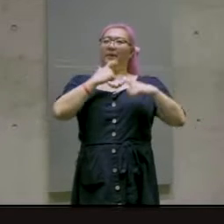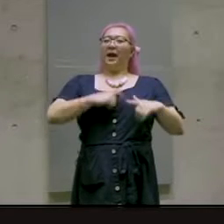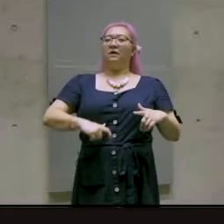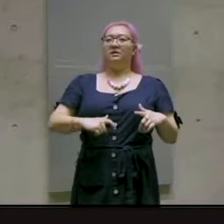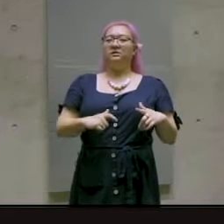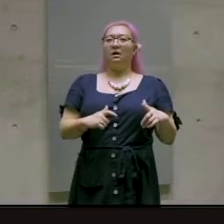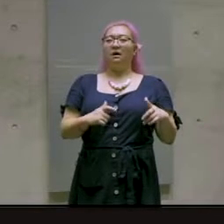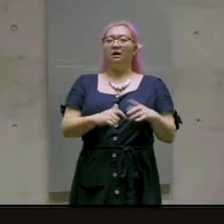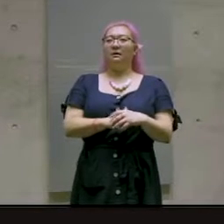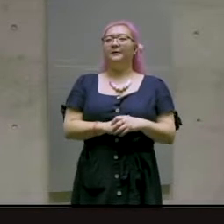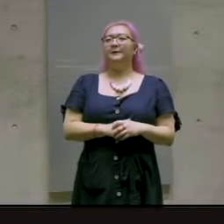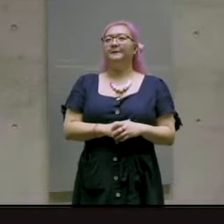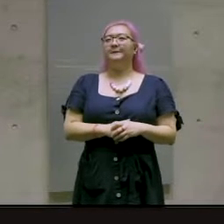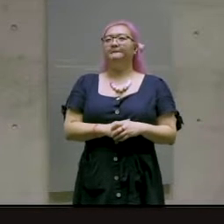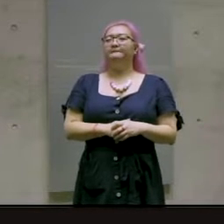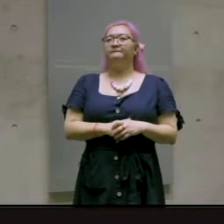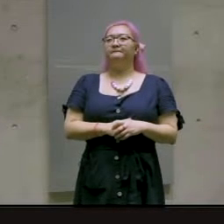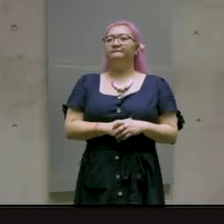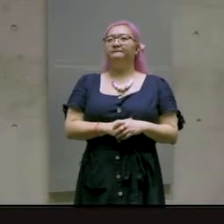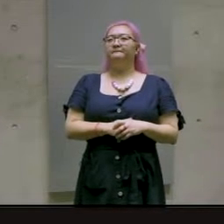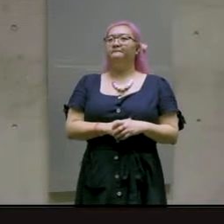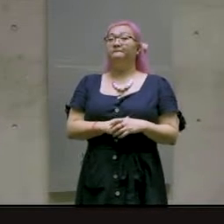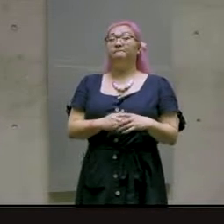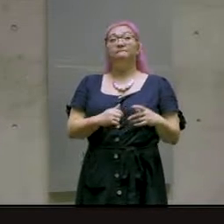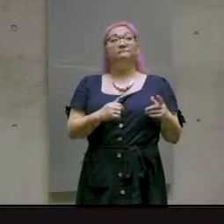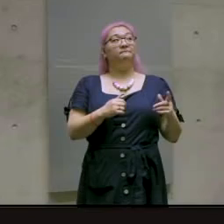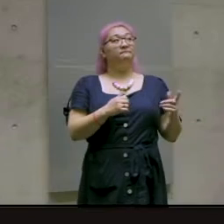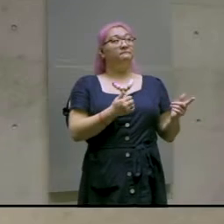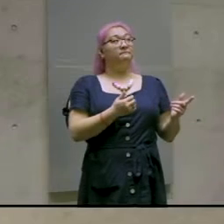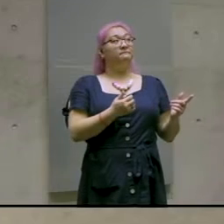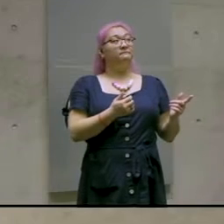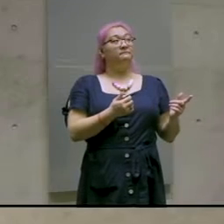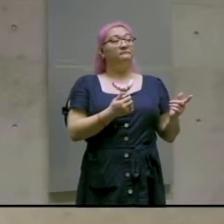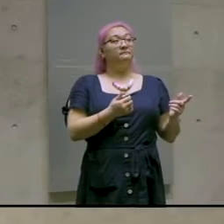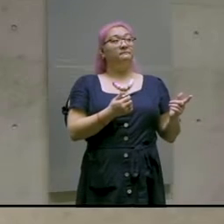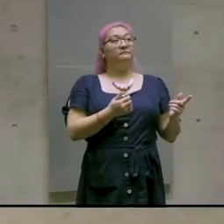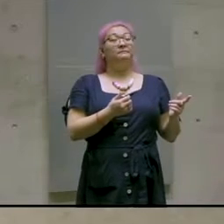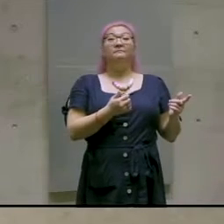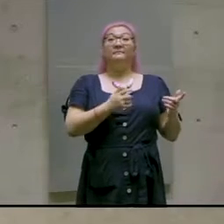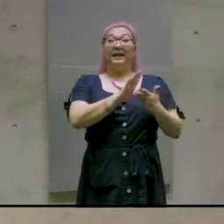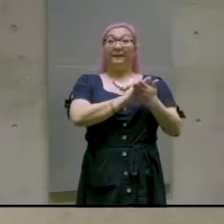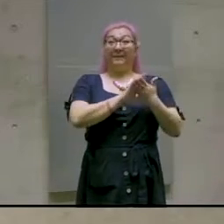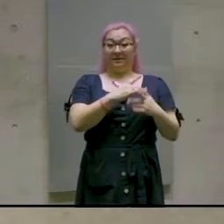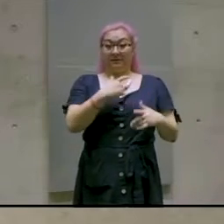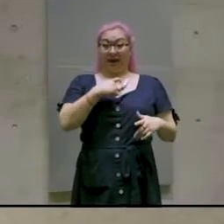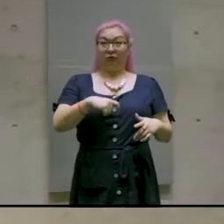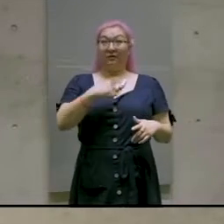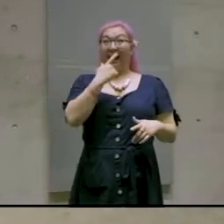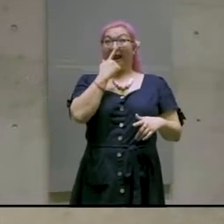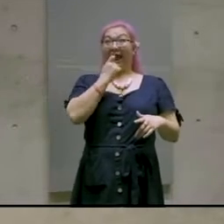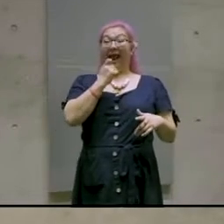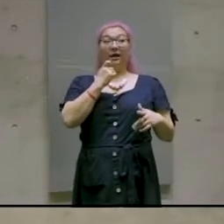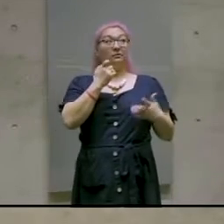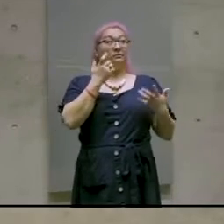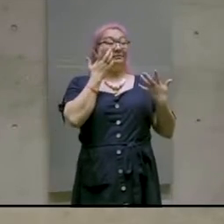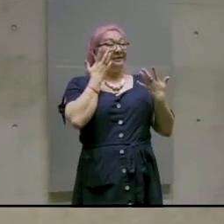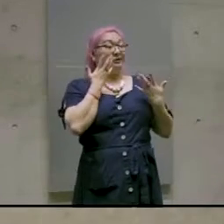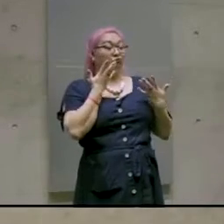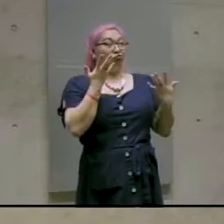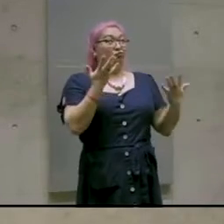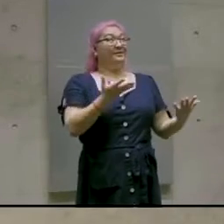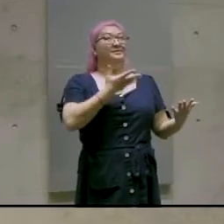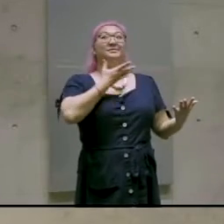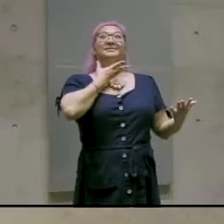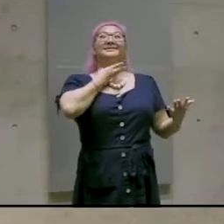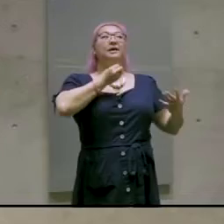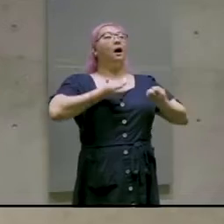extending from expressing desire in the moments that the game allows them to. In both instances, the player is kind of taking cues from the